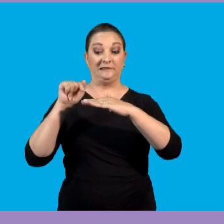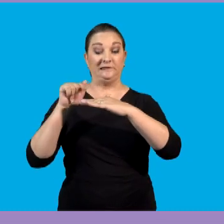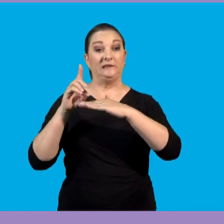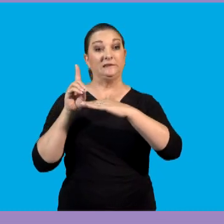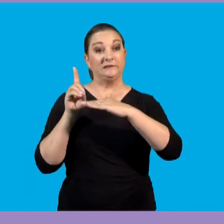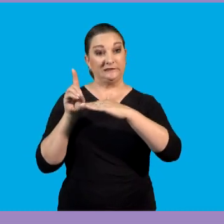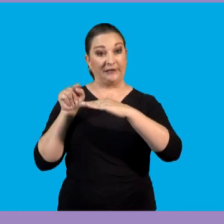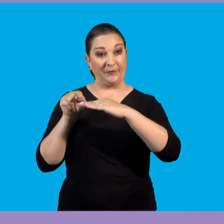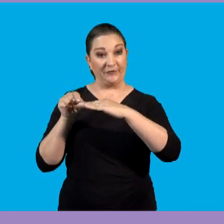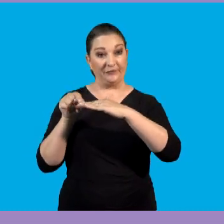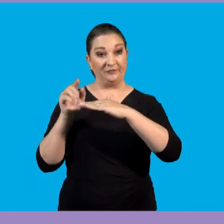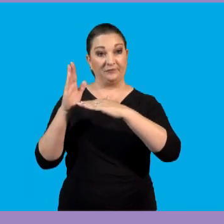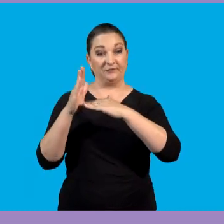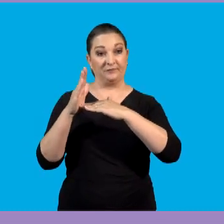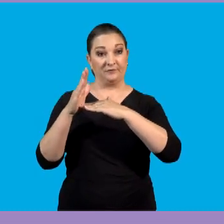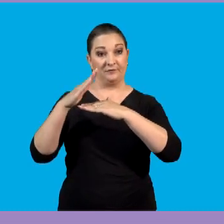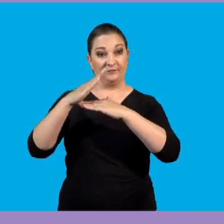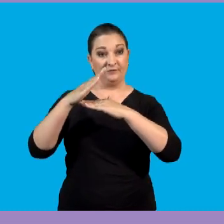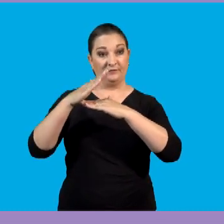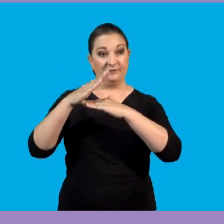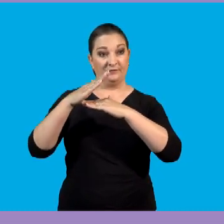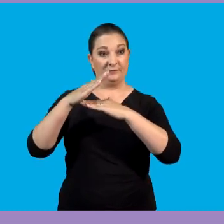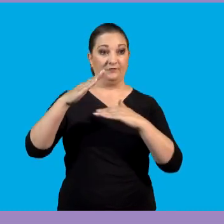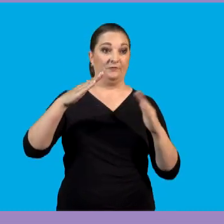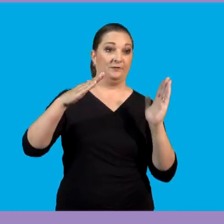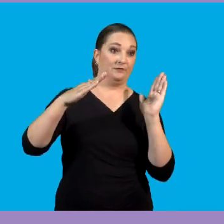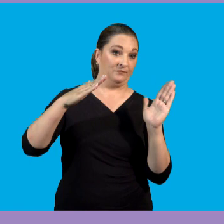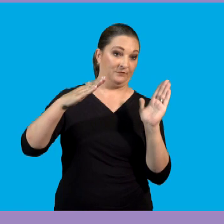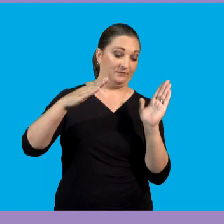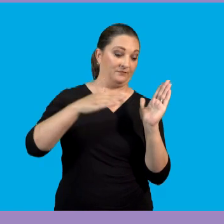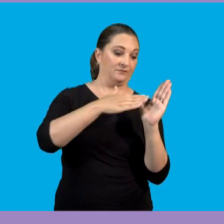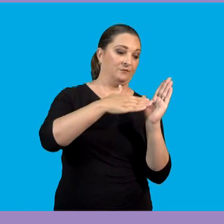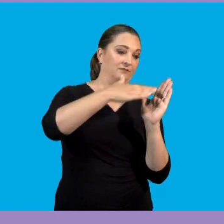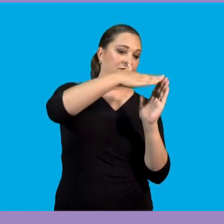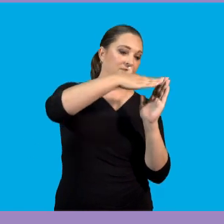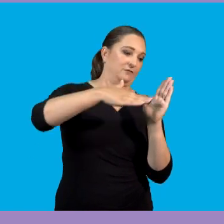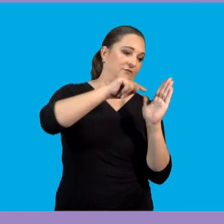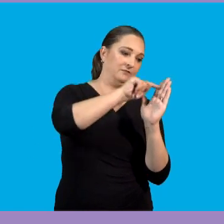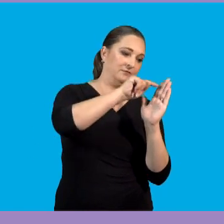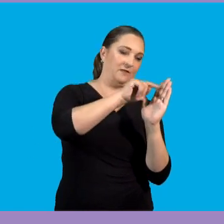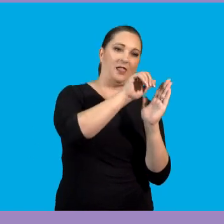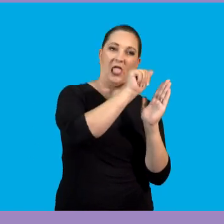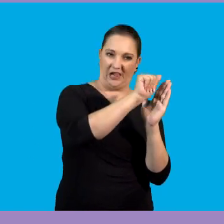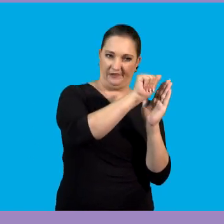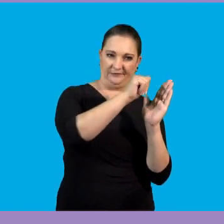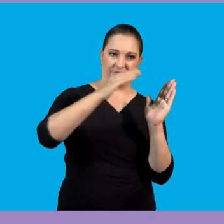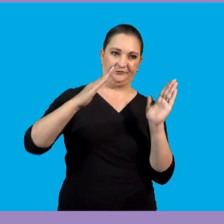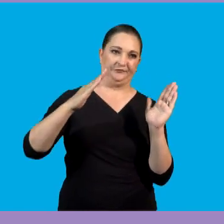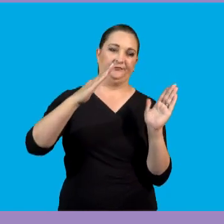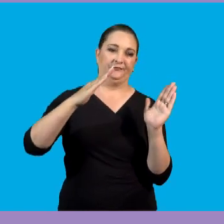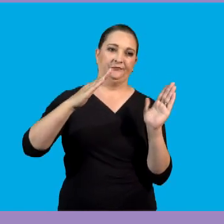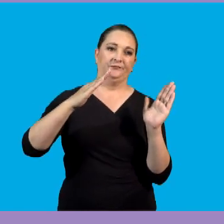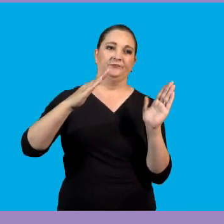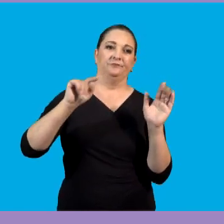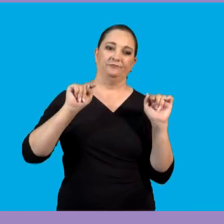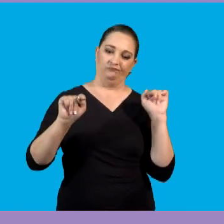is equal to angle A. So as we can see there, we